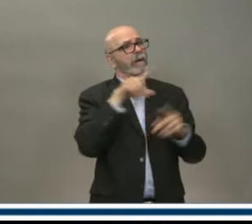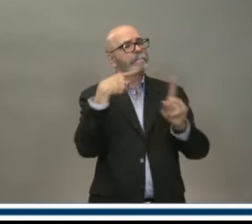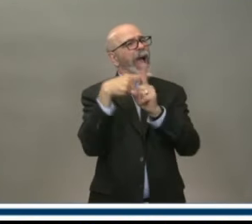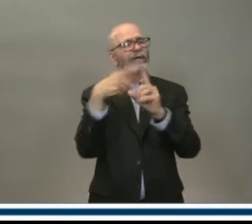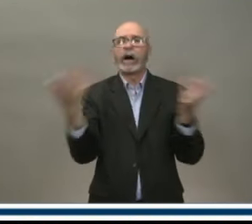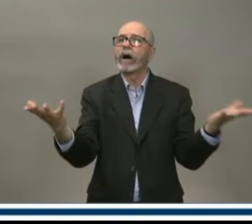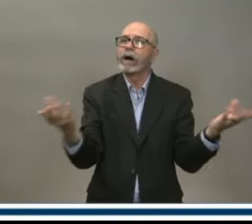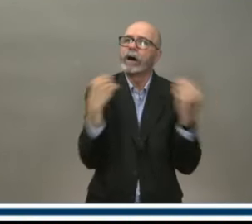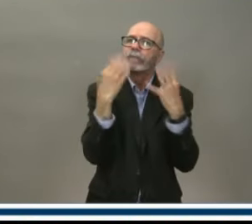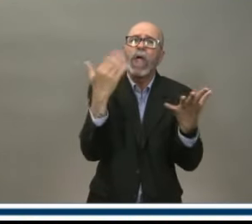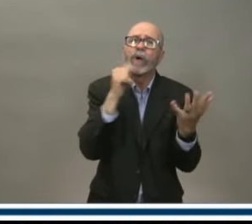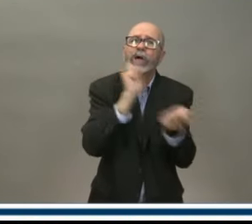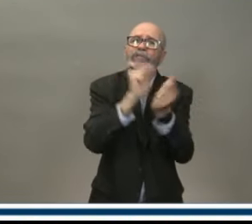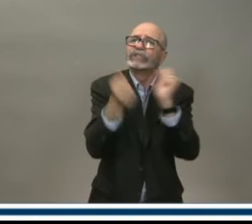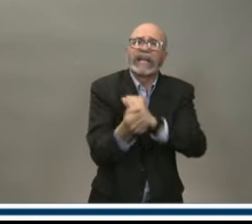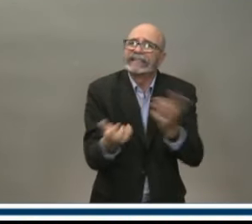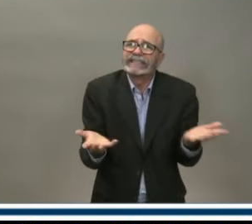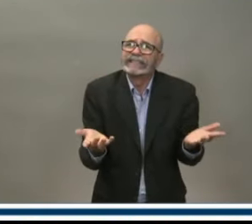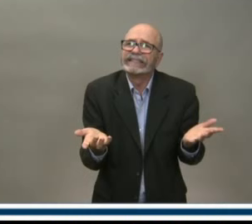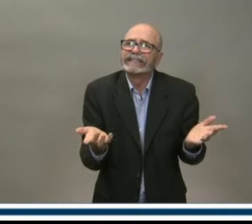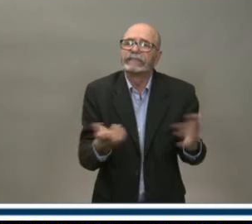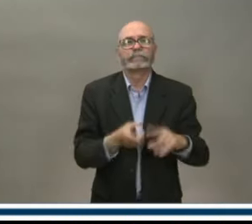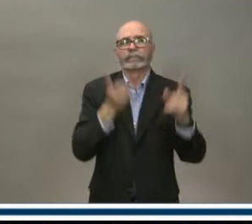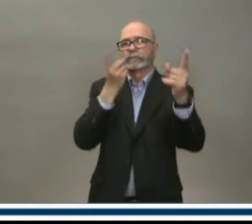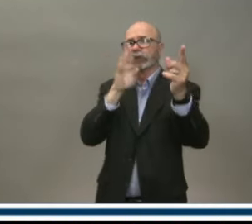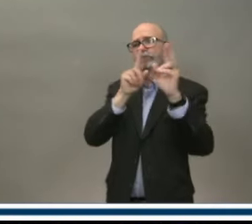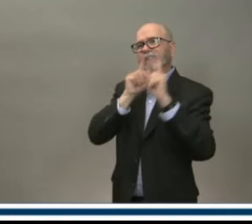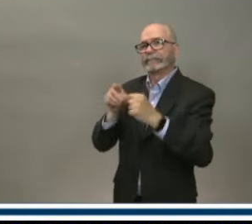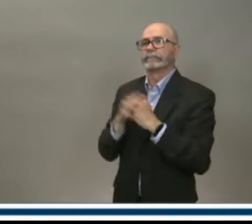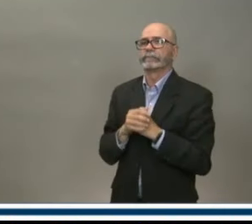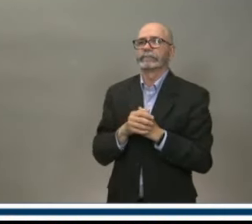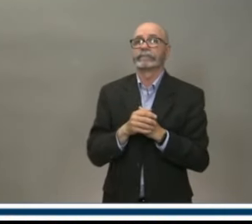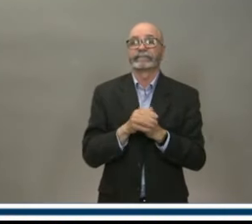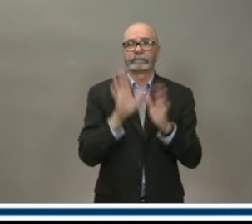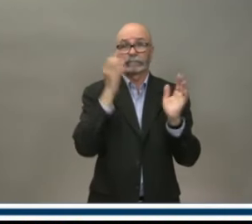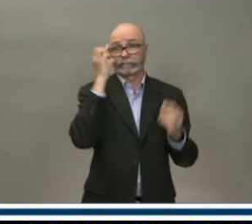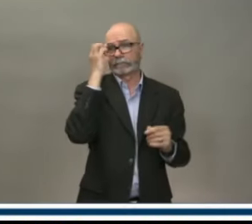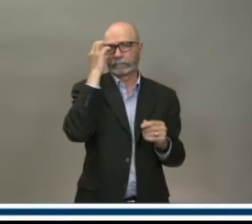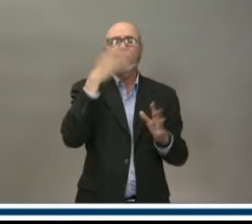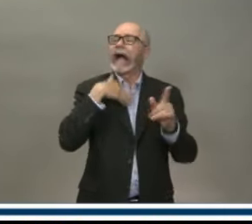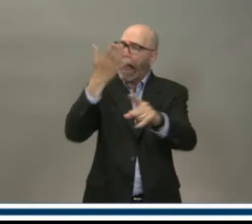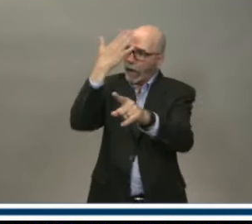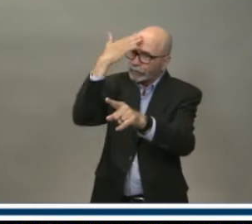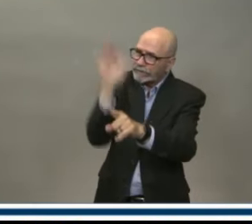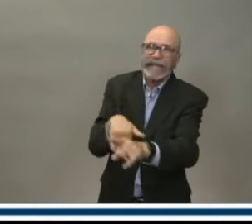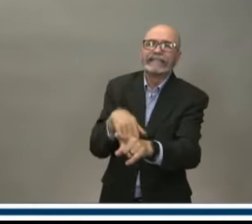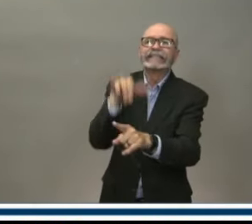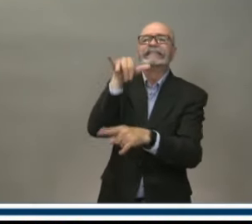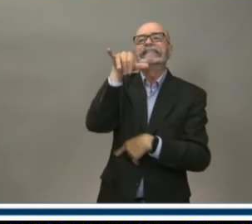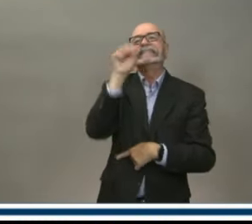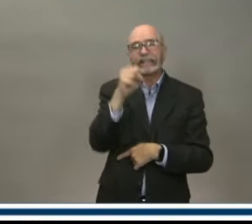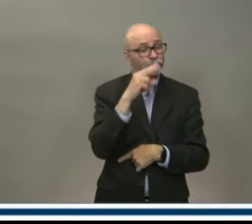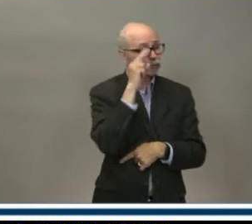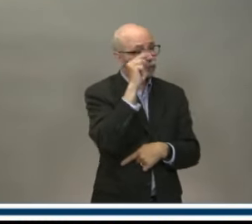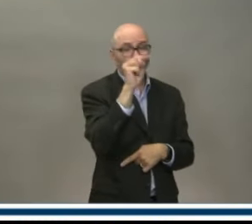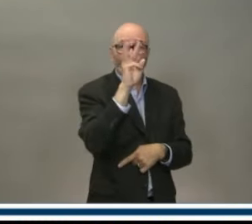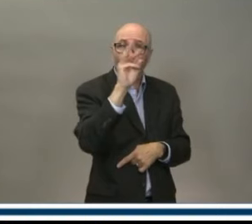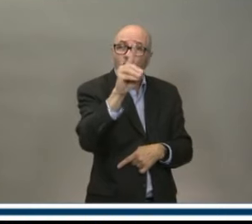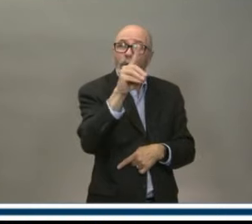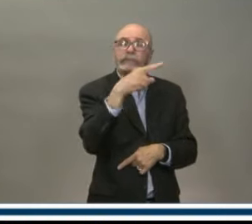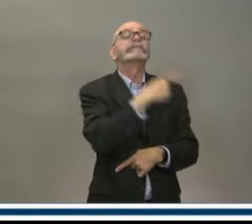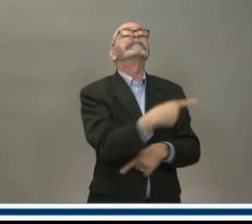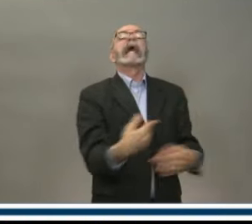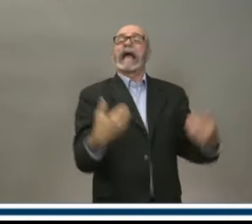a fact of we're recognize that issue. I know Northwood, with the supports they're getting,